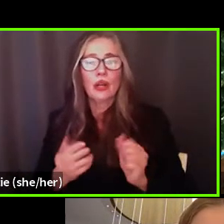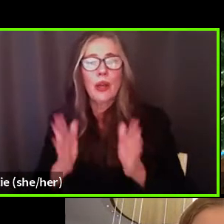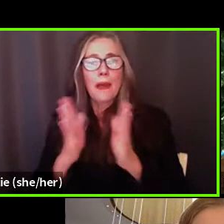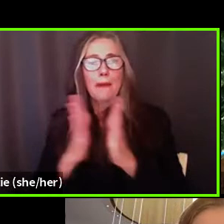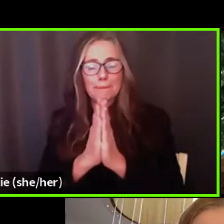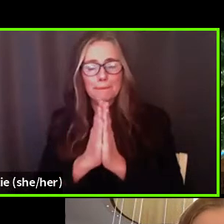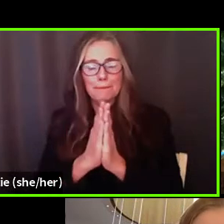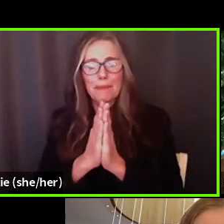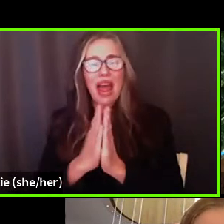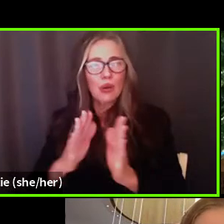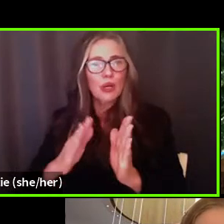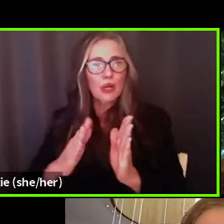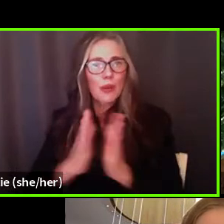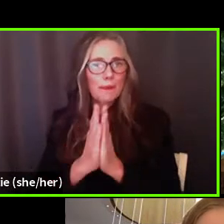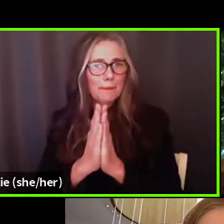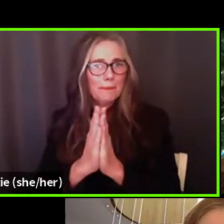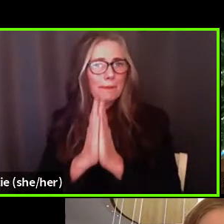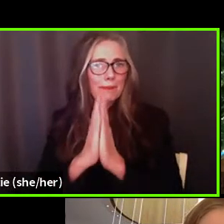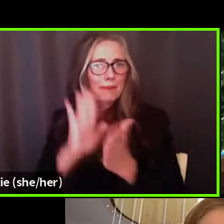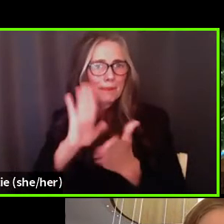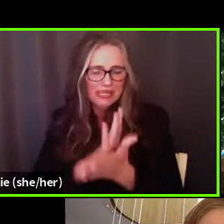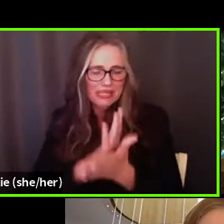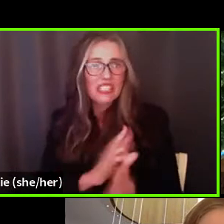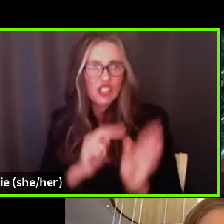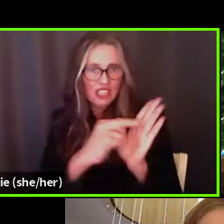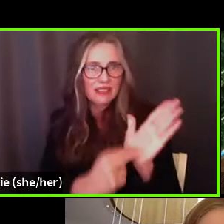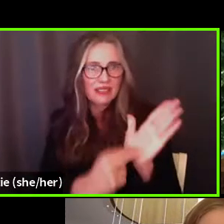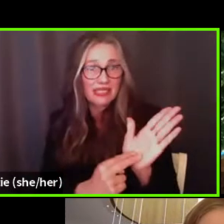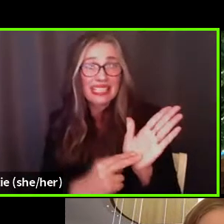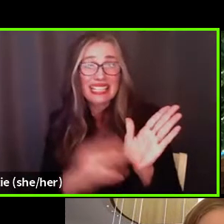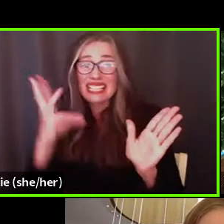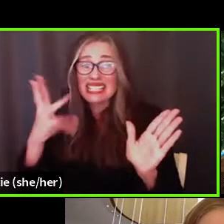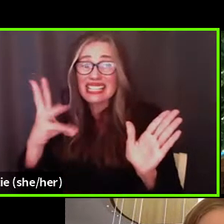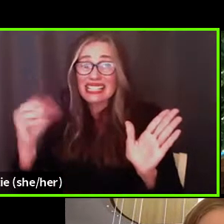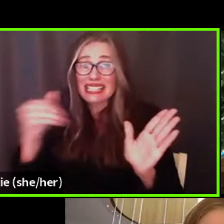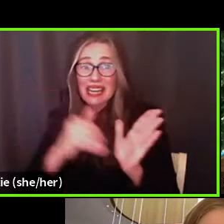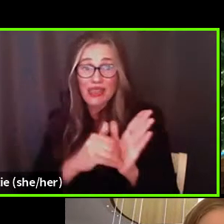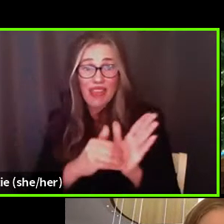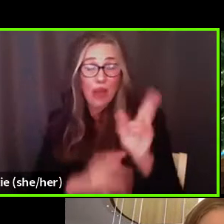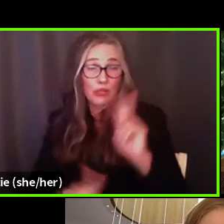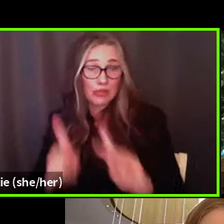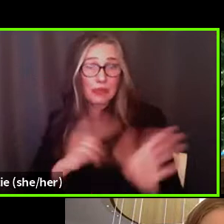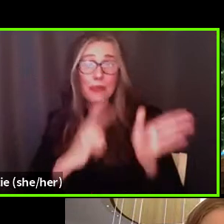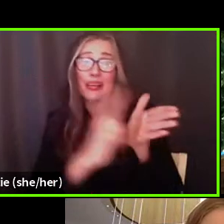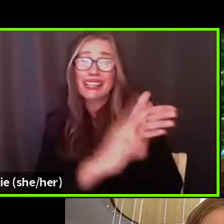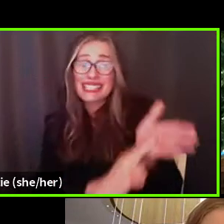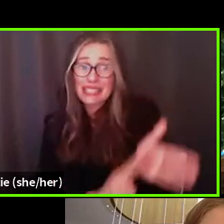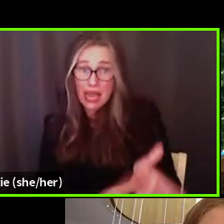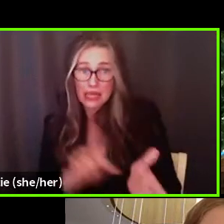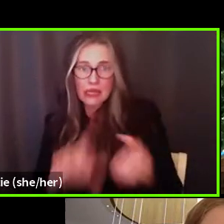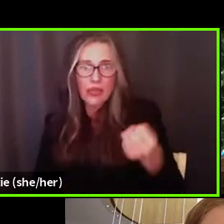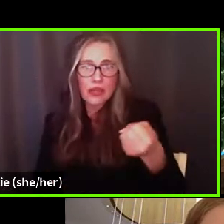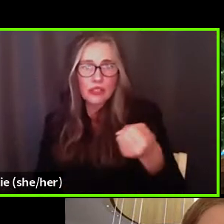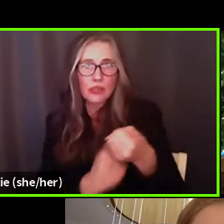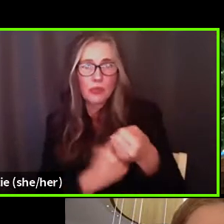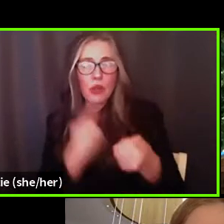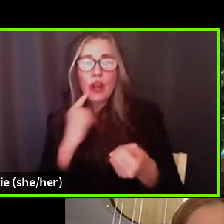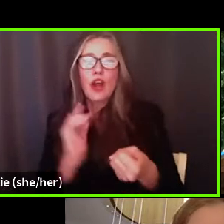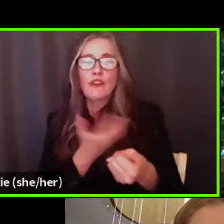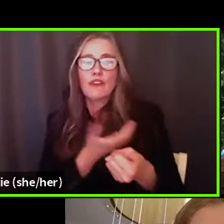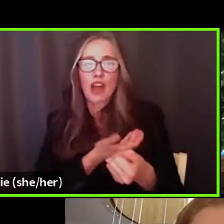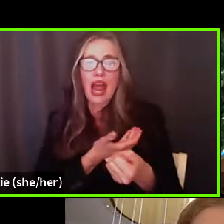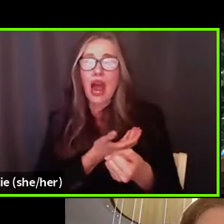had that over 16 000 individuals that have signed up on and support um it may be more than that now but